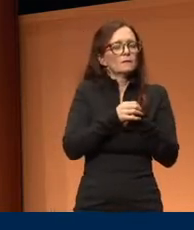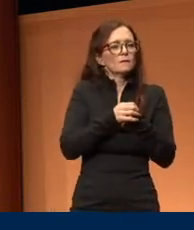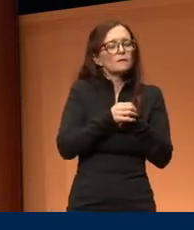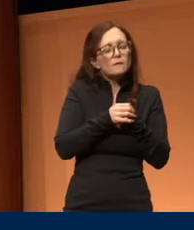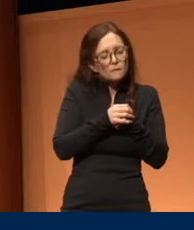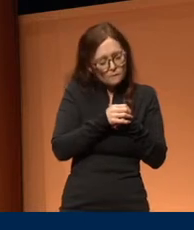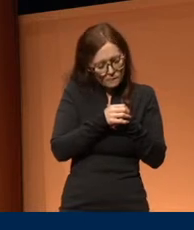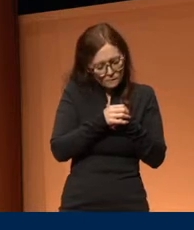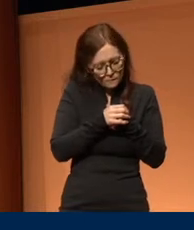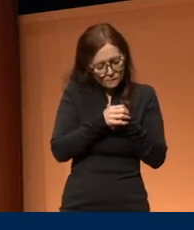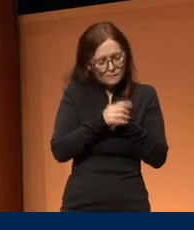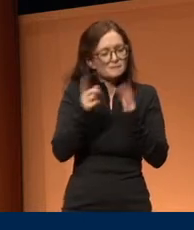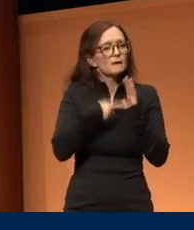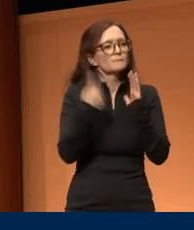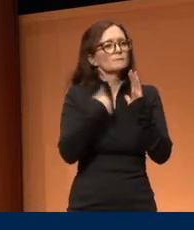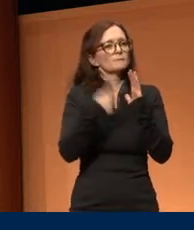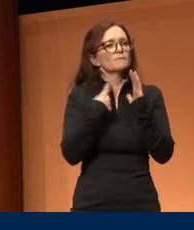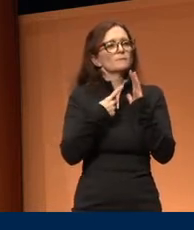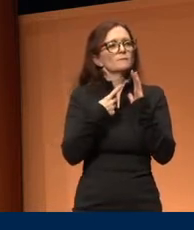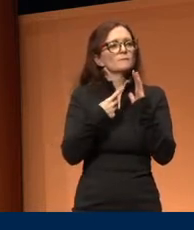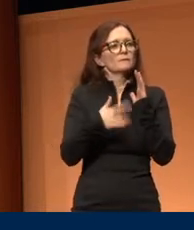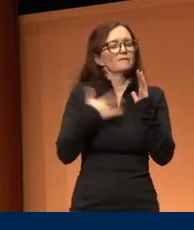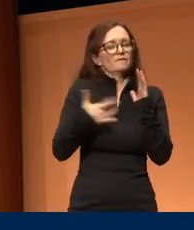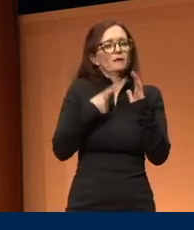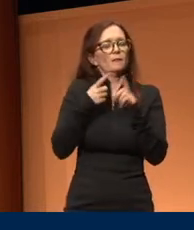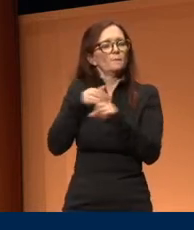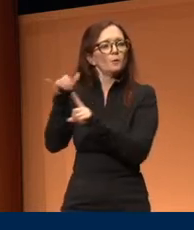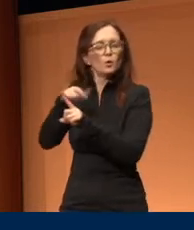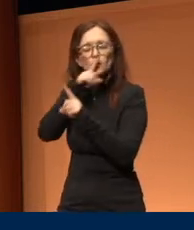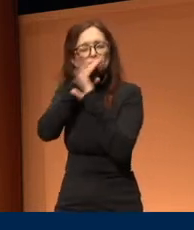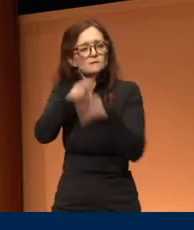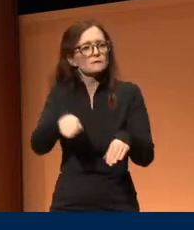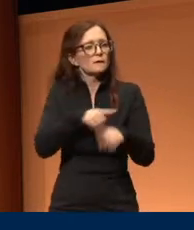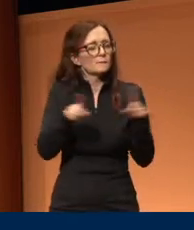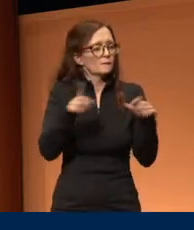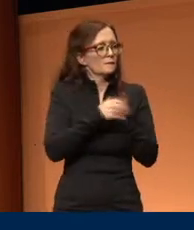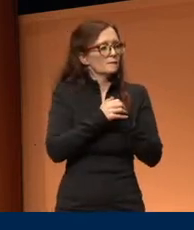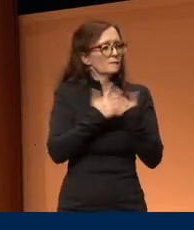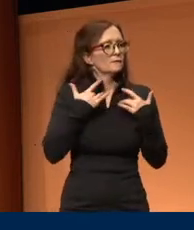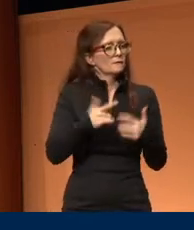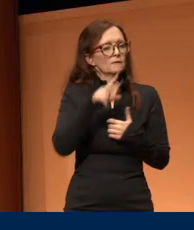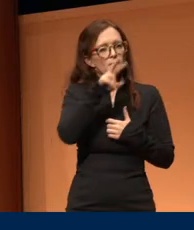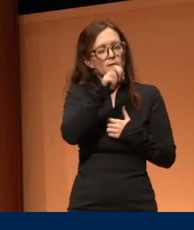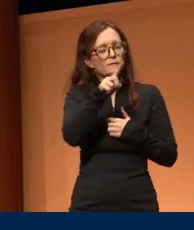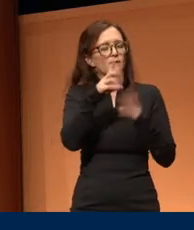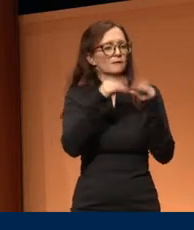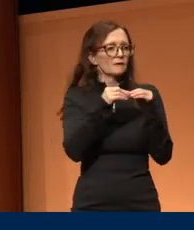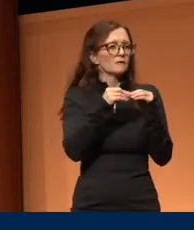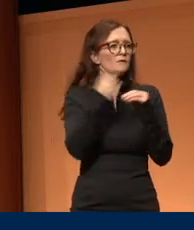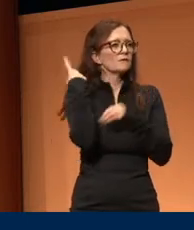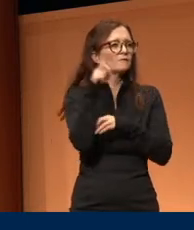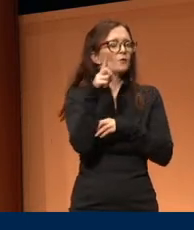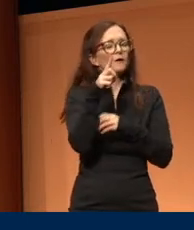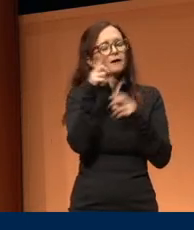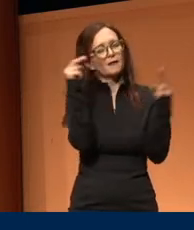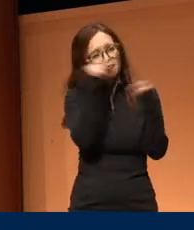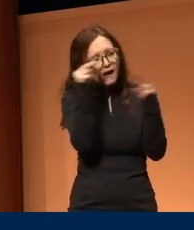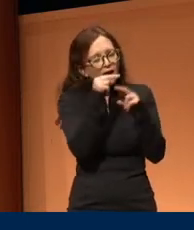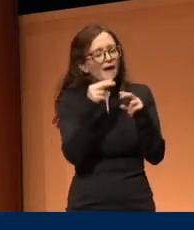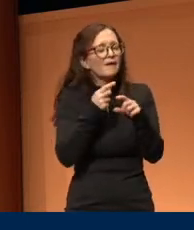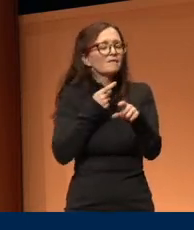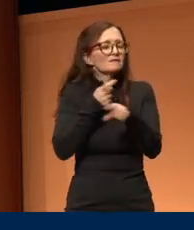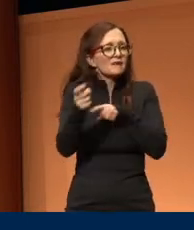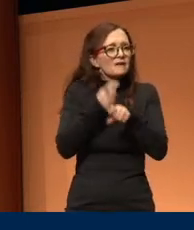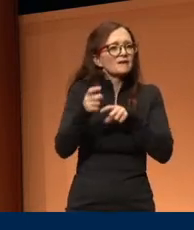were. Occasionally, he was booed into silence. Generally, though, love at the convention took the form of humor, teasing,